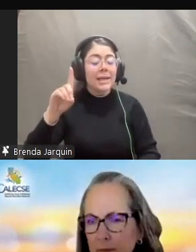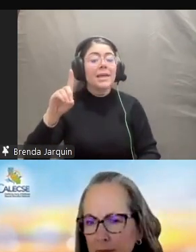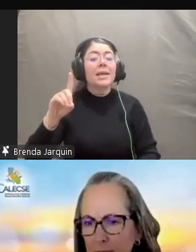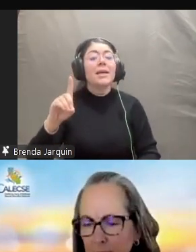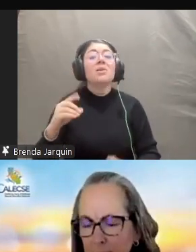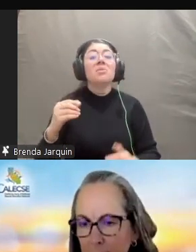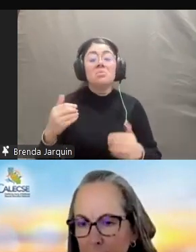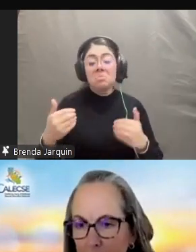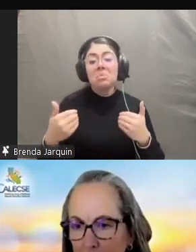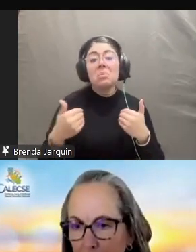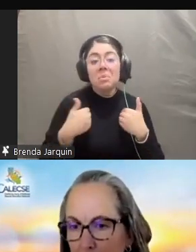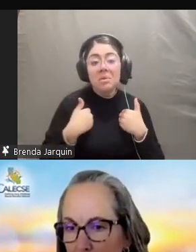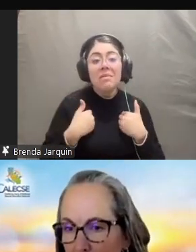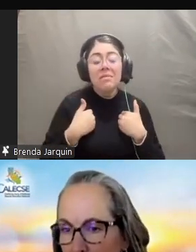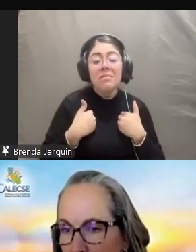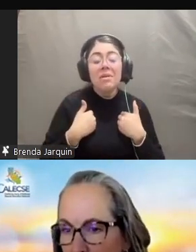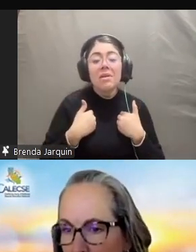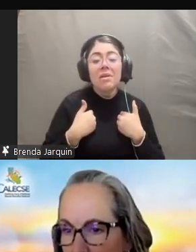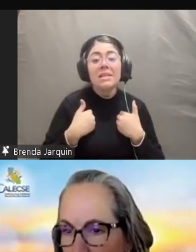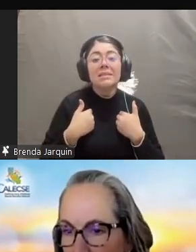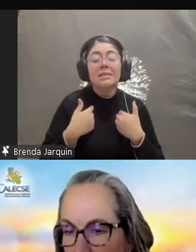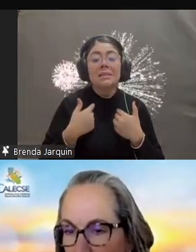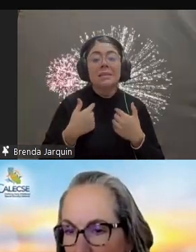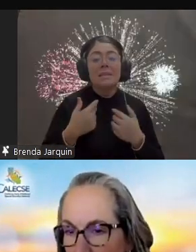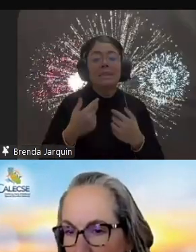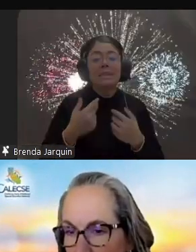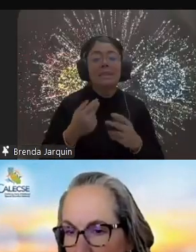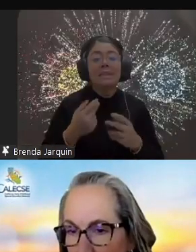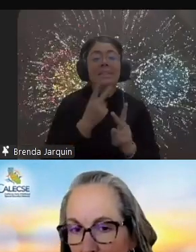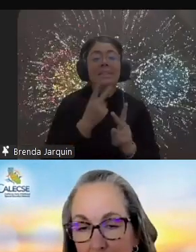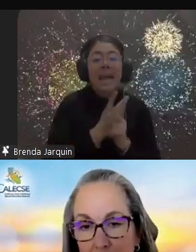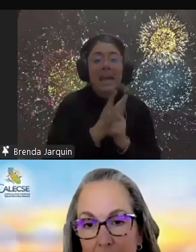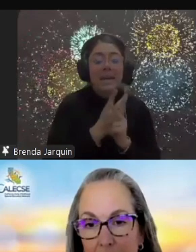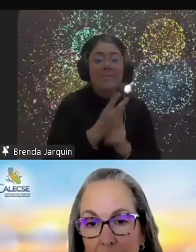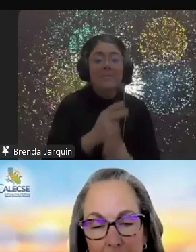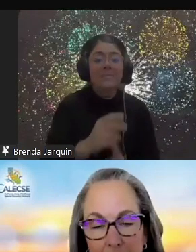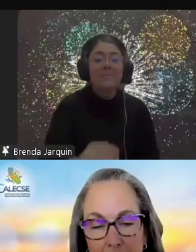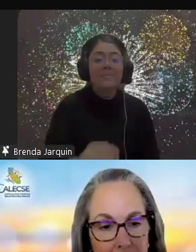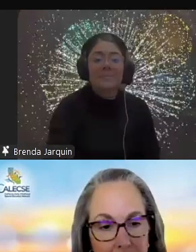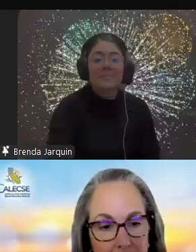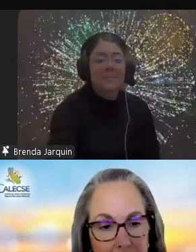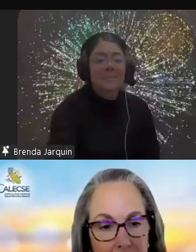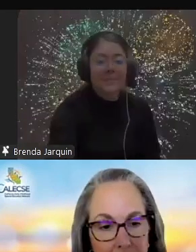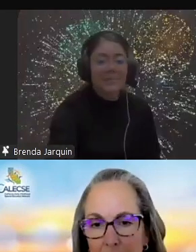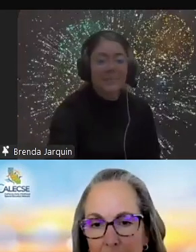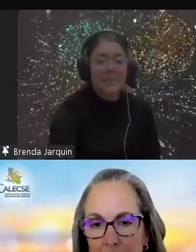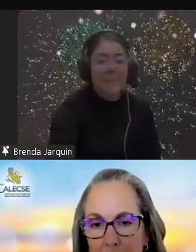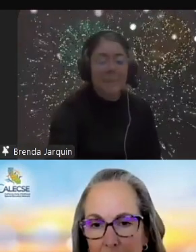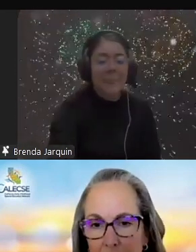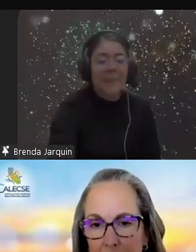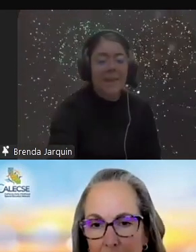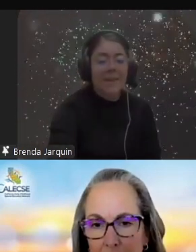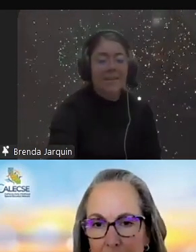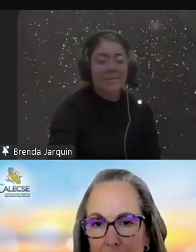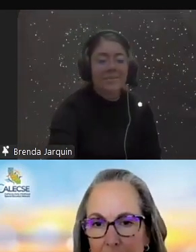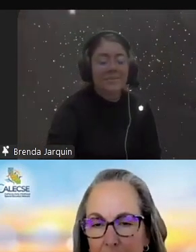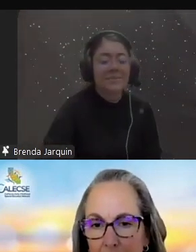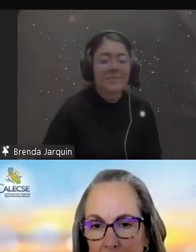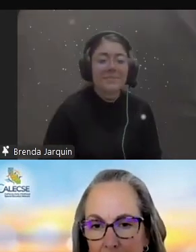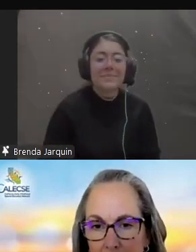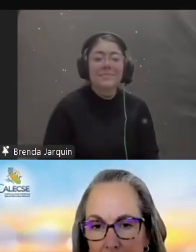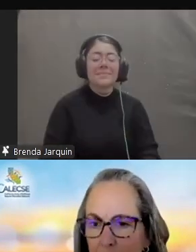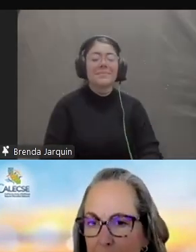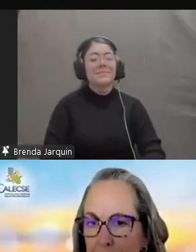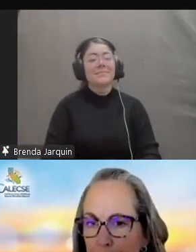interagency agreements across the state for you to use as you see fit in your area.